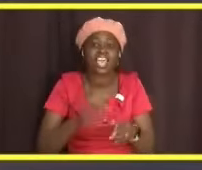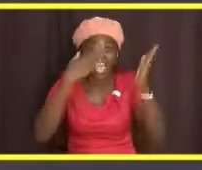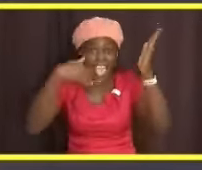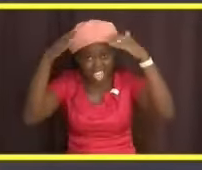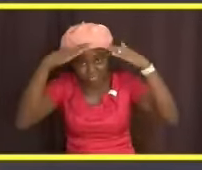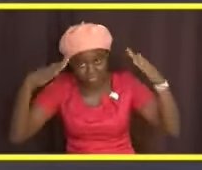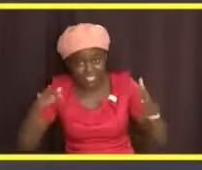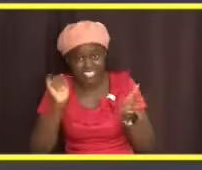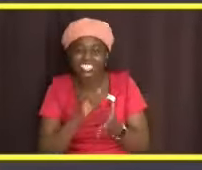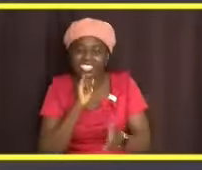It's where our Father lives.